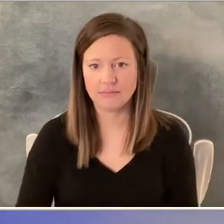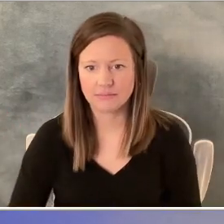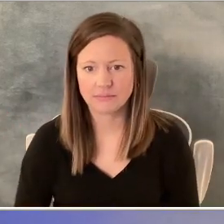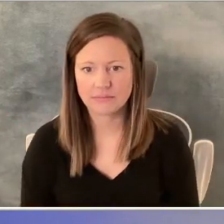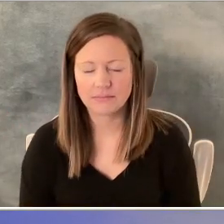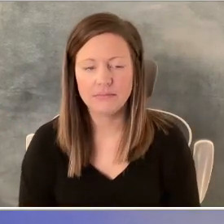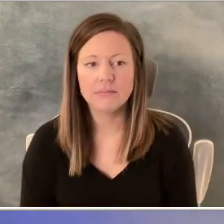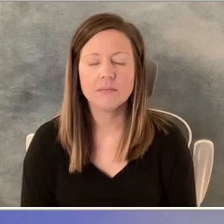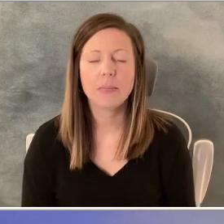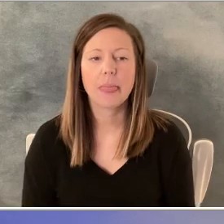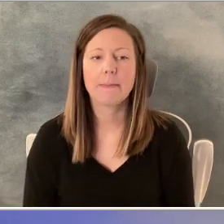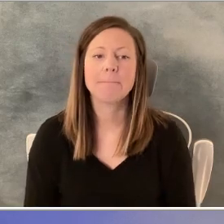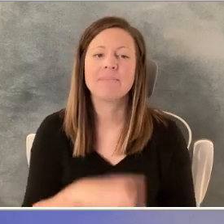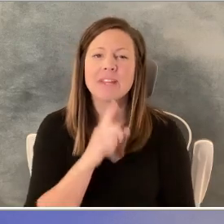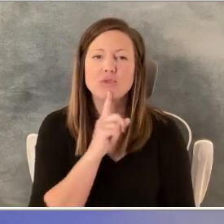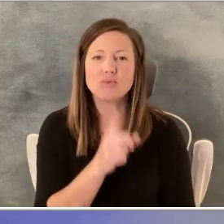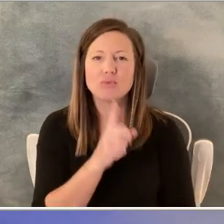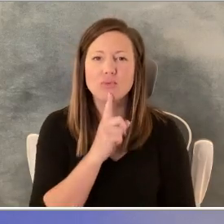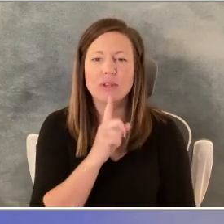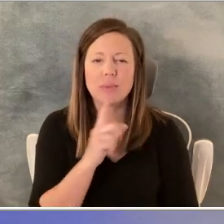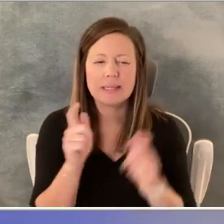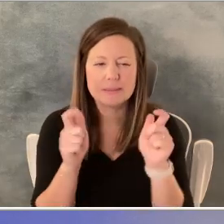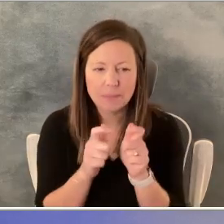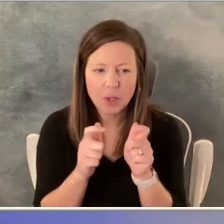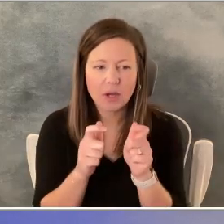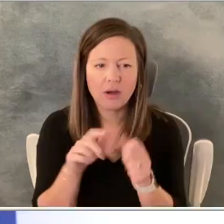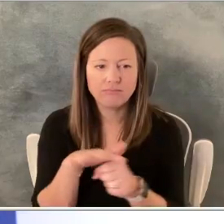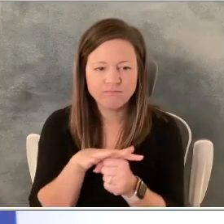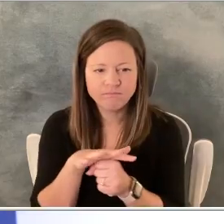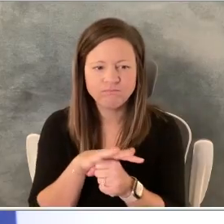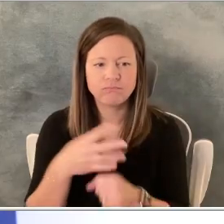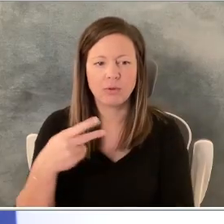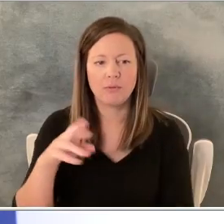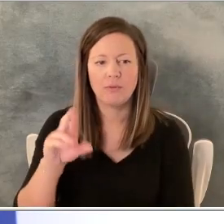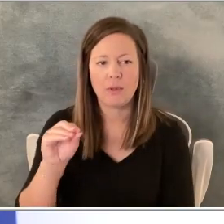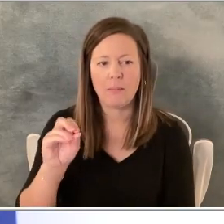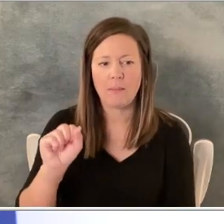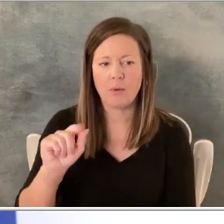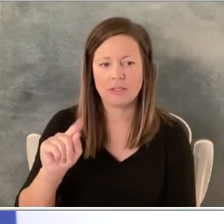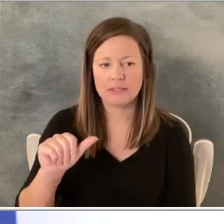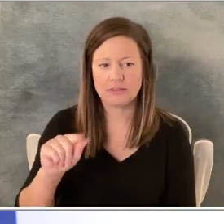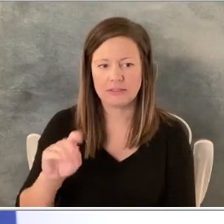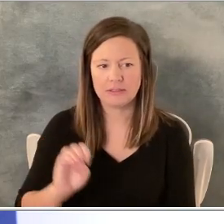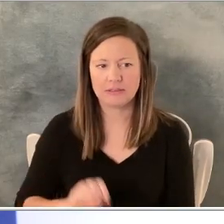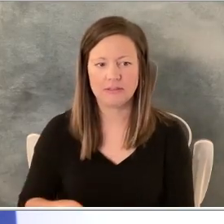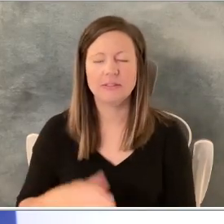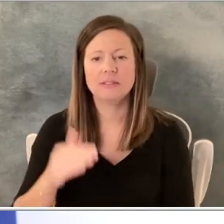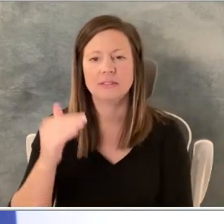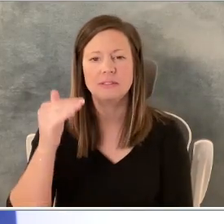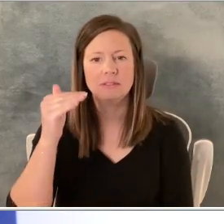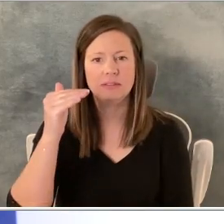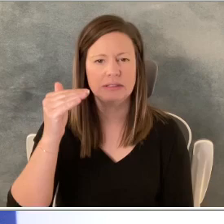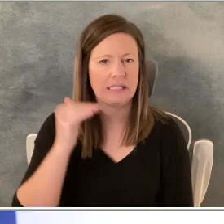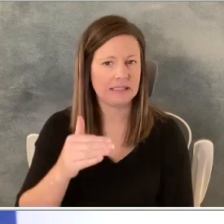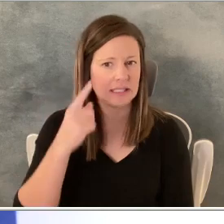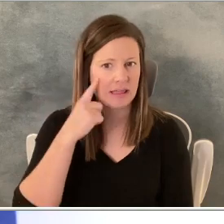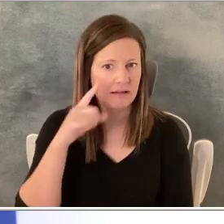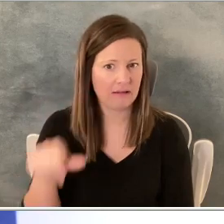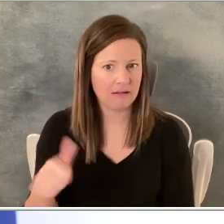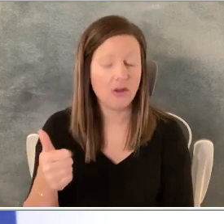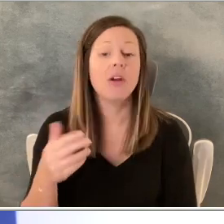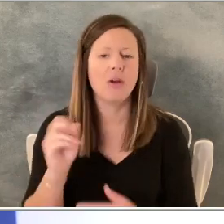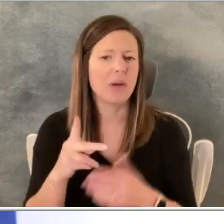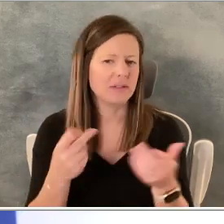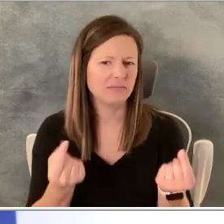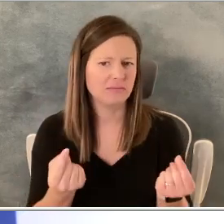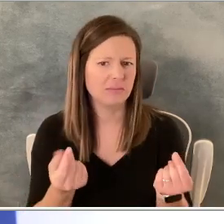in a very, very focal part of the prostate. All right, next, I think we have another scan. Okay, so what are we seeing here? So